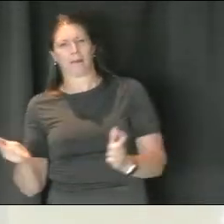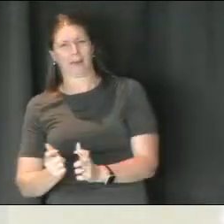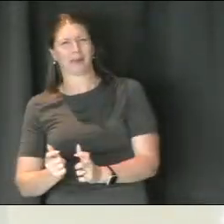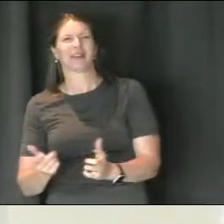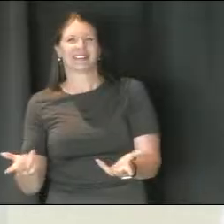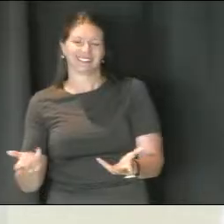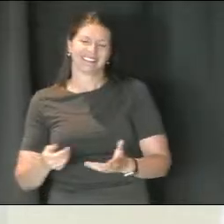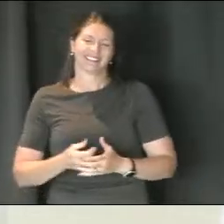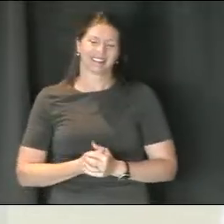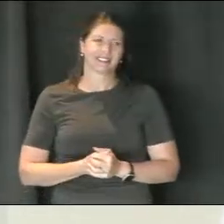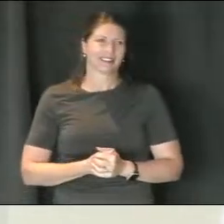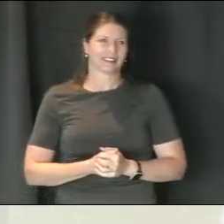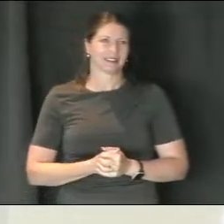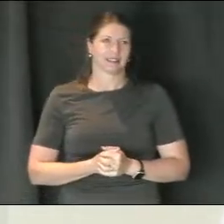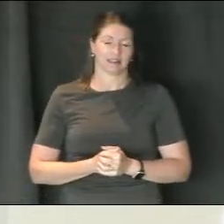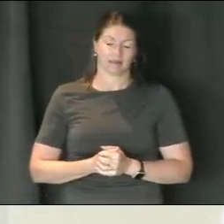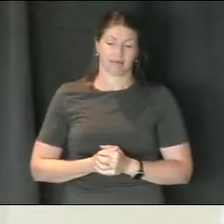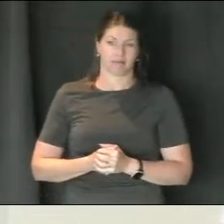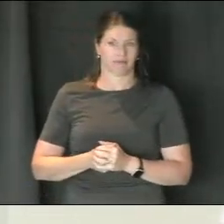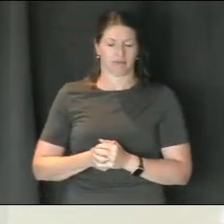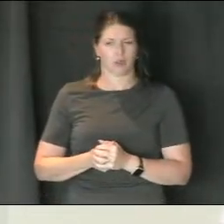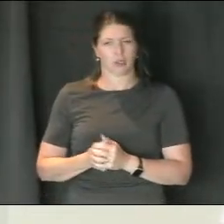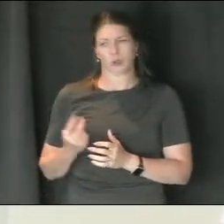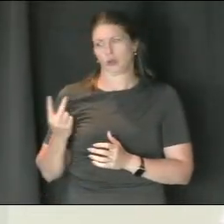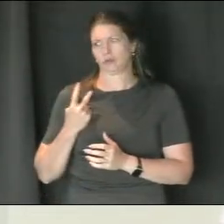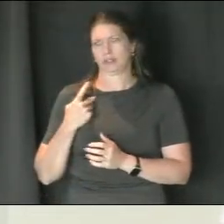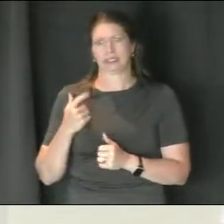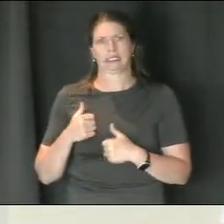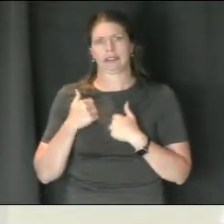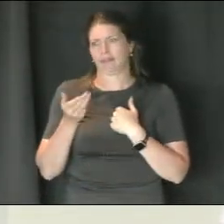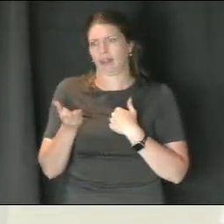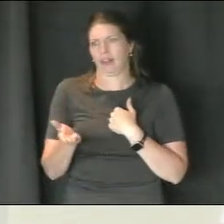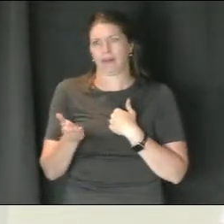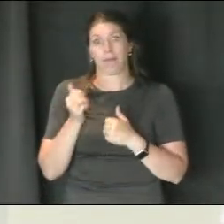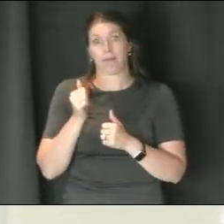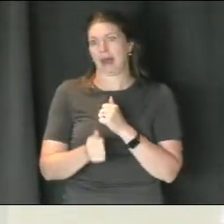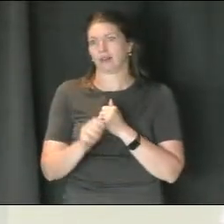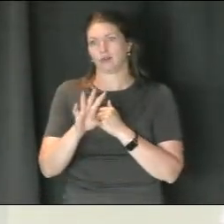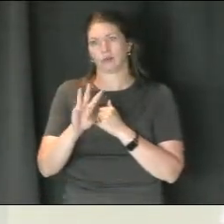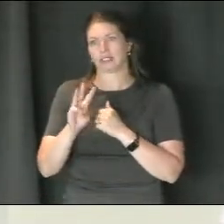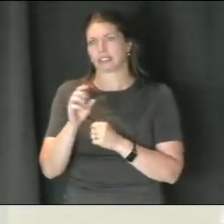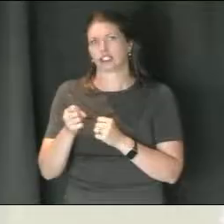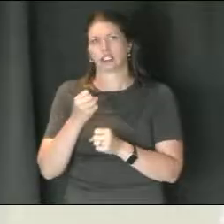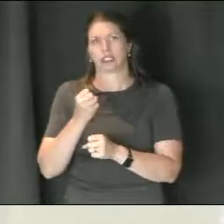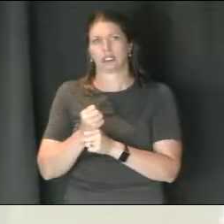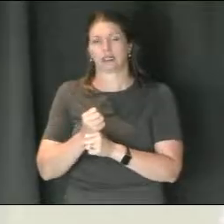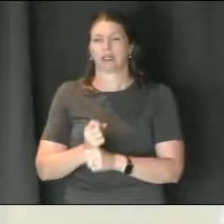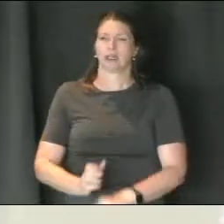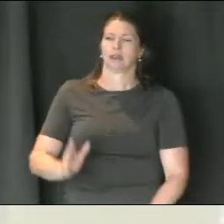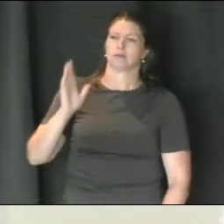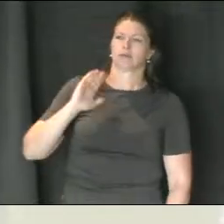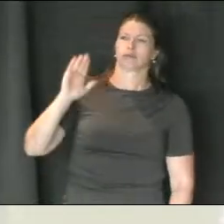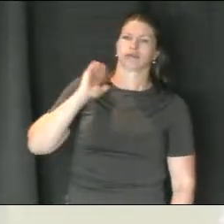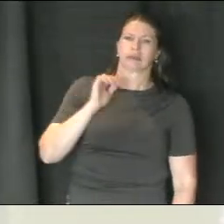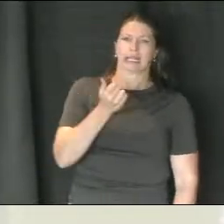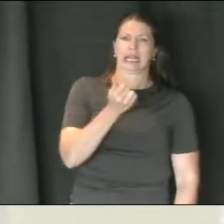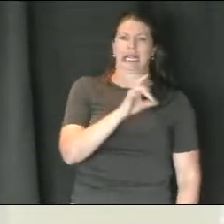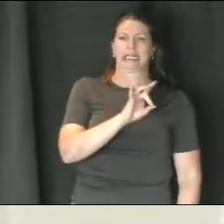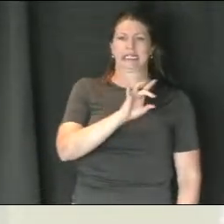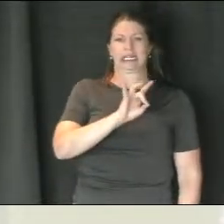there for more than 46 years. Back in the days of the pyrite mine, 1887